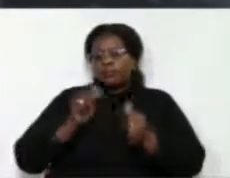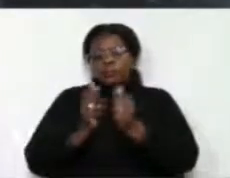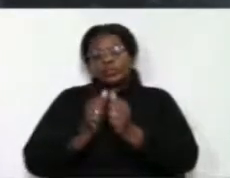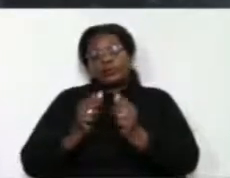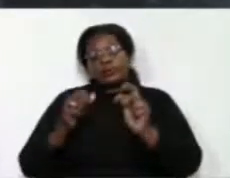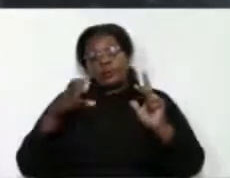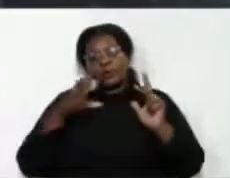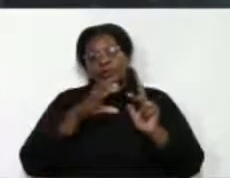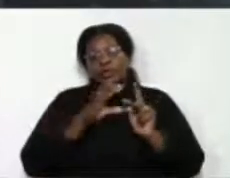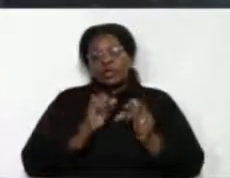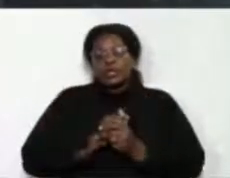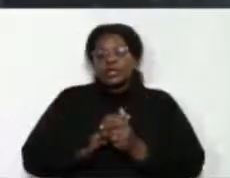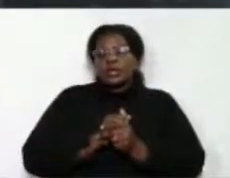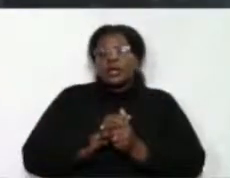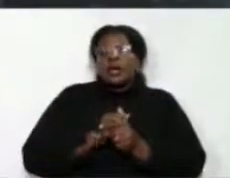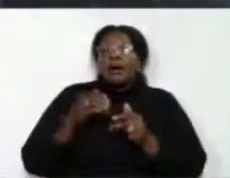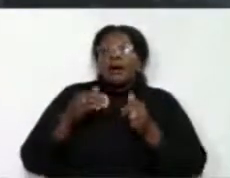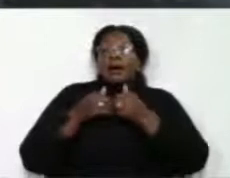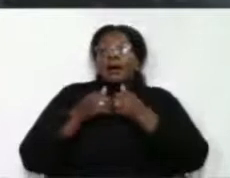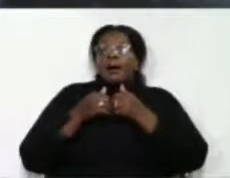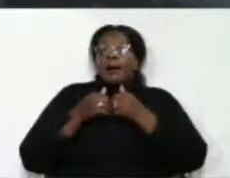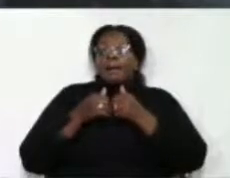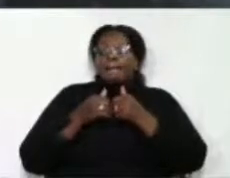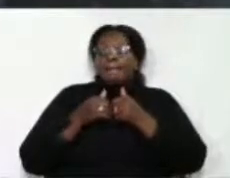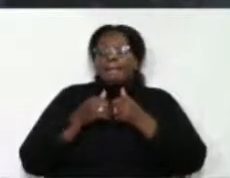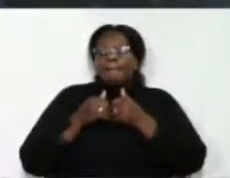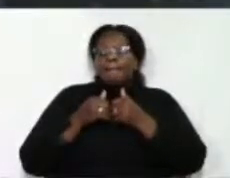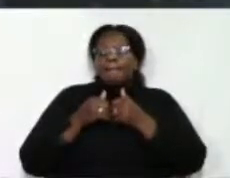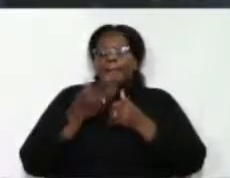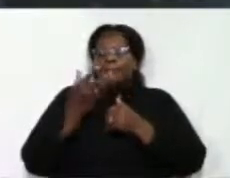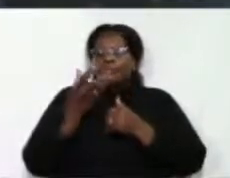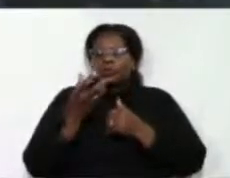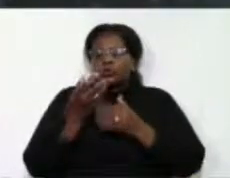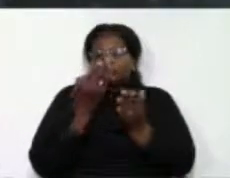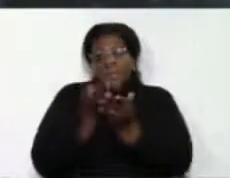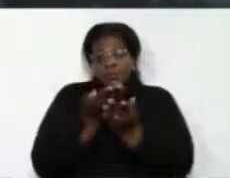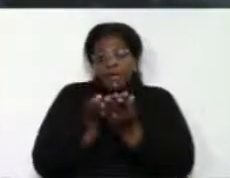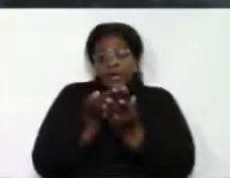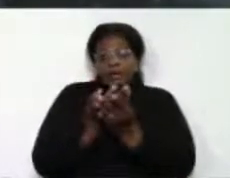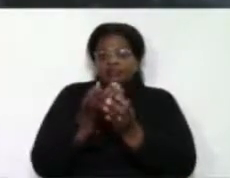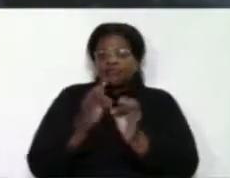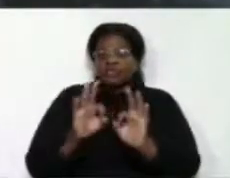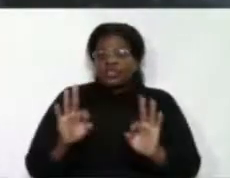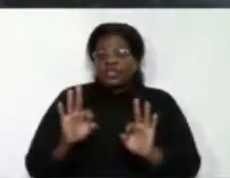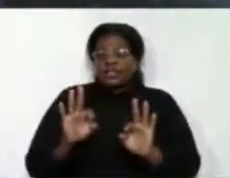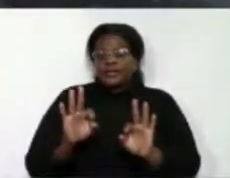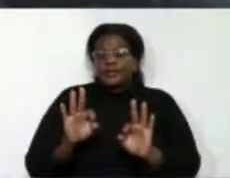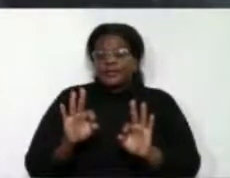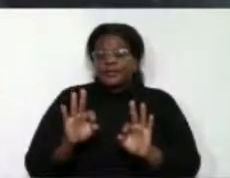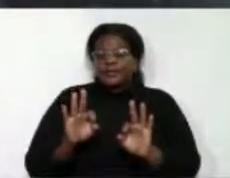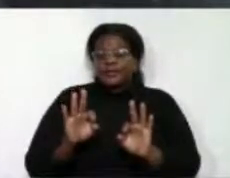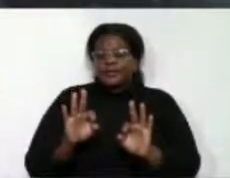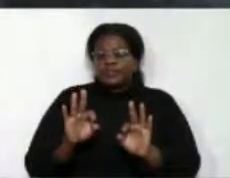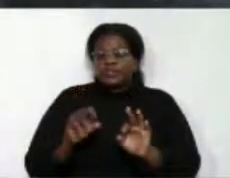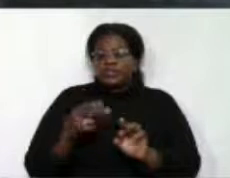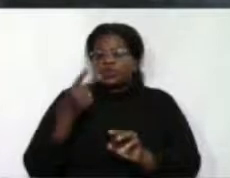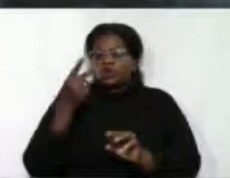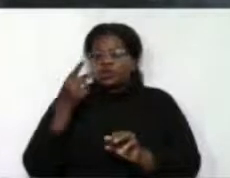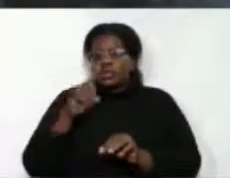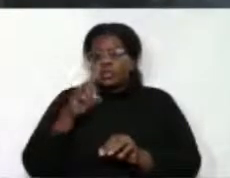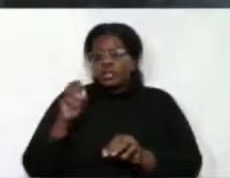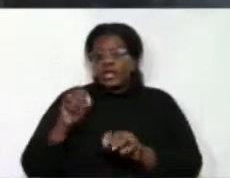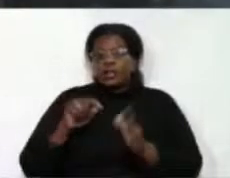you have to sign up. Sign up is for free. It's a 10-week course. So who